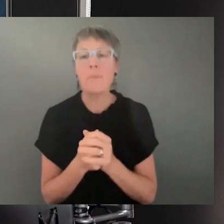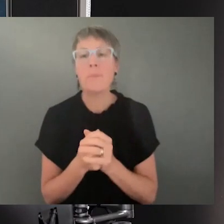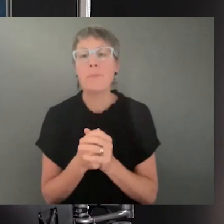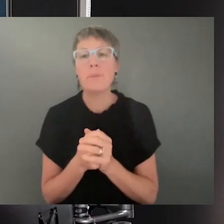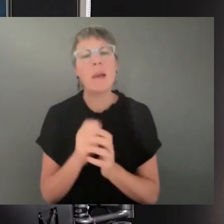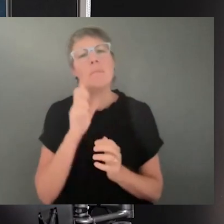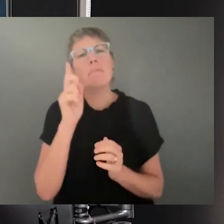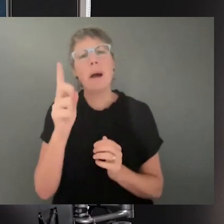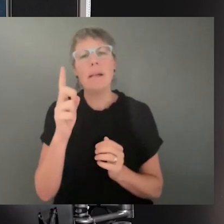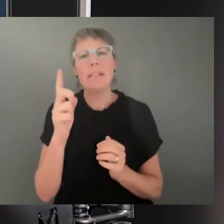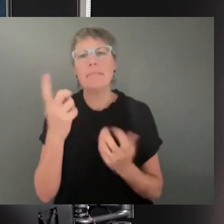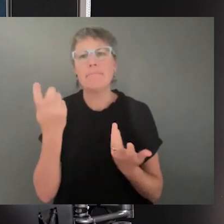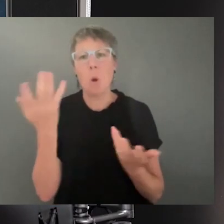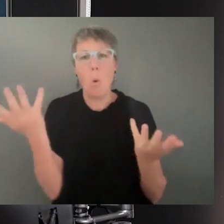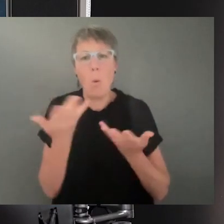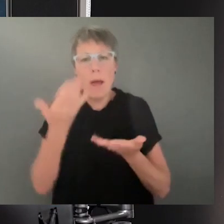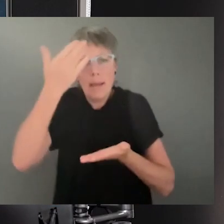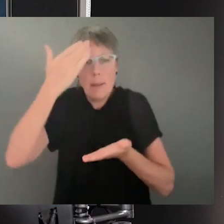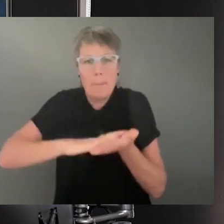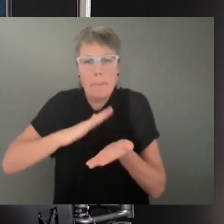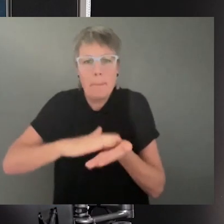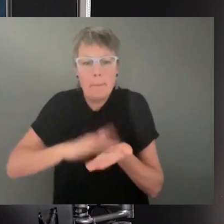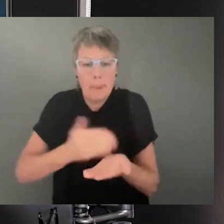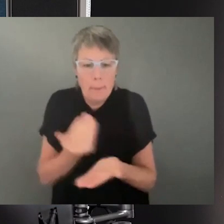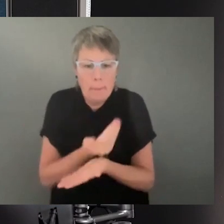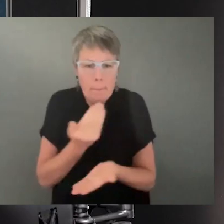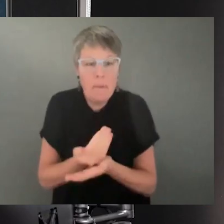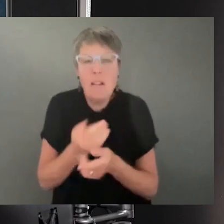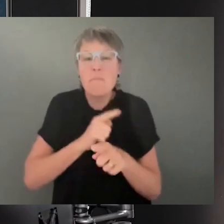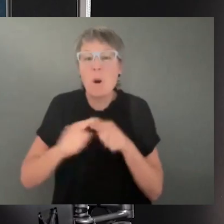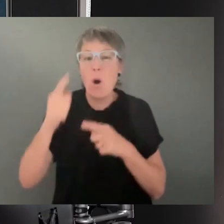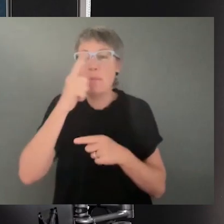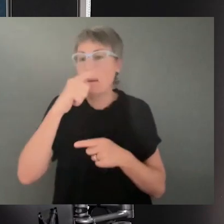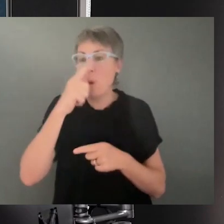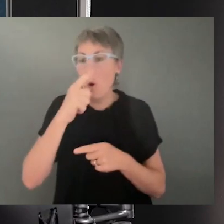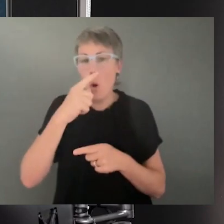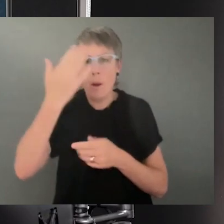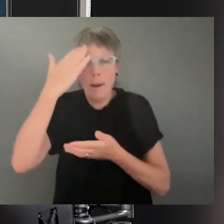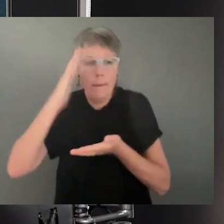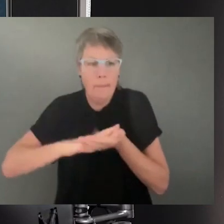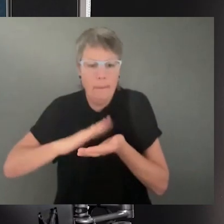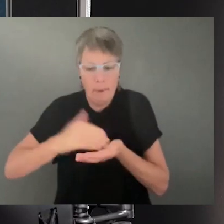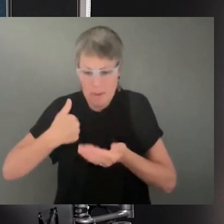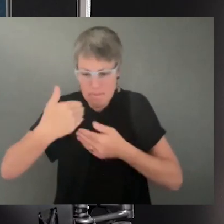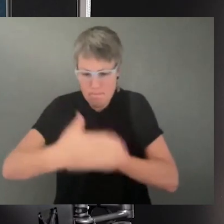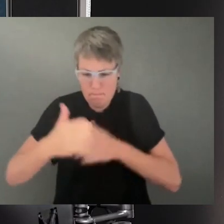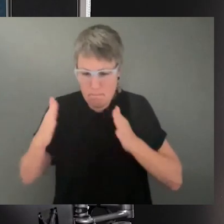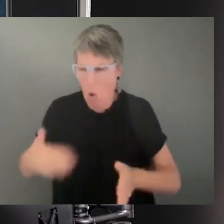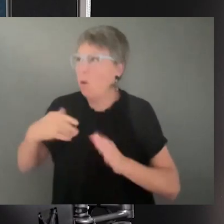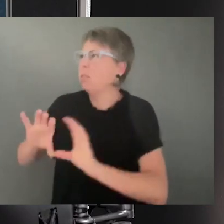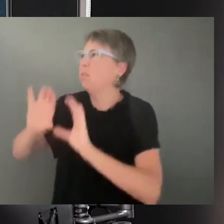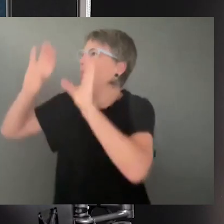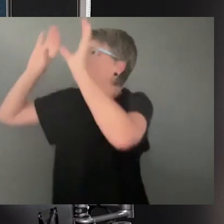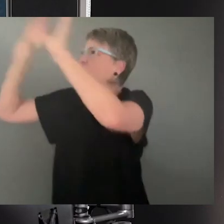people's garages. They've been donated to state libraries. They're kept in organisations. So it feels like for